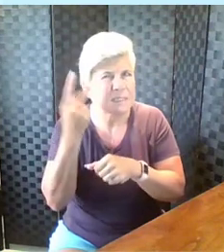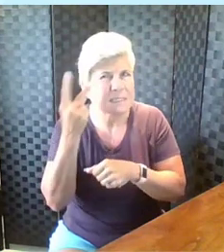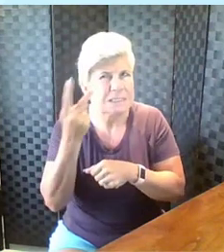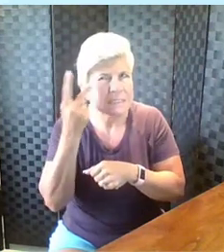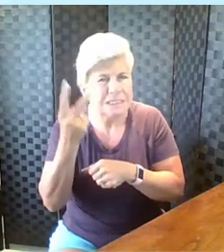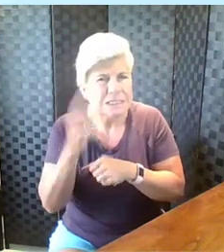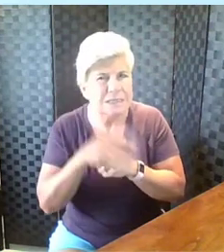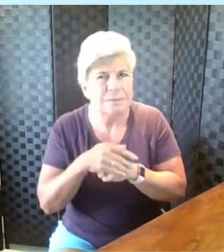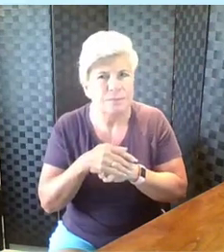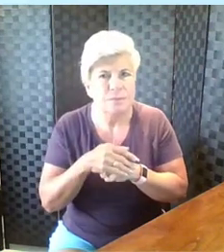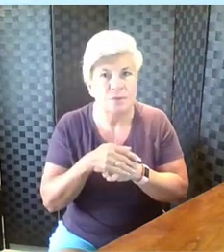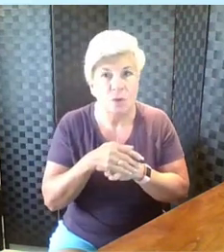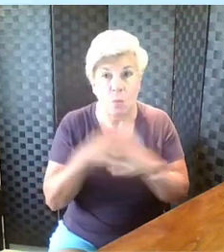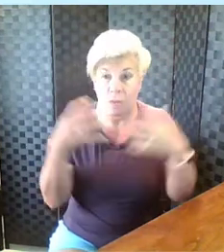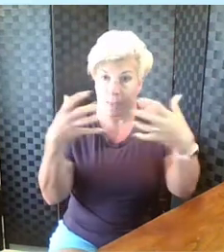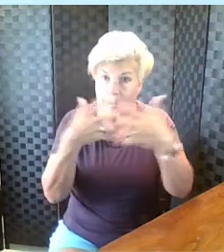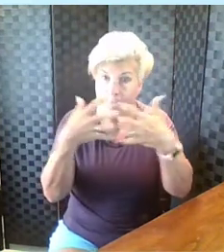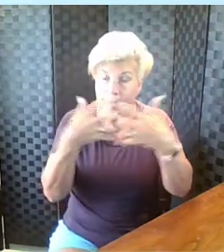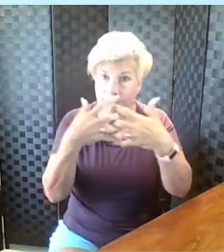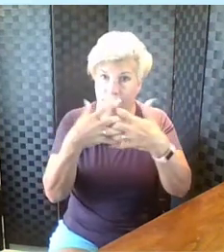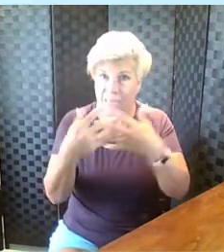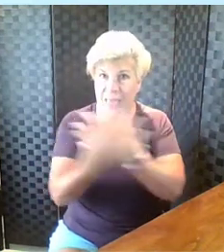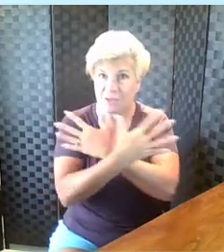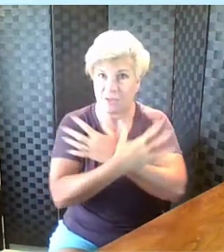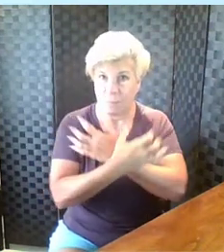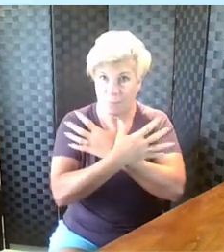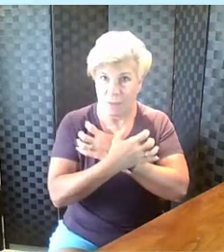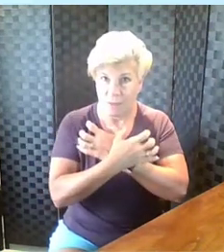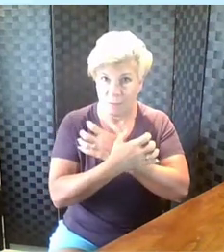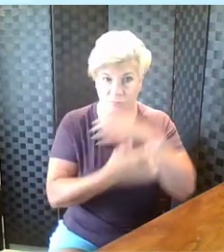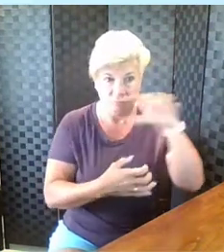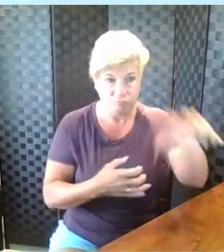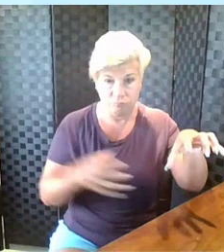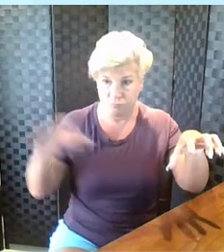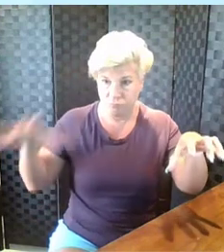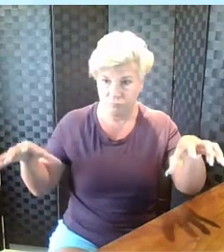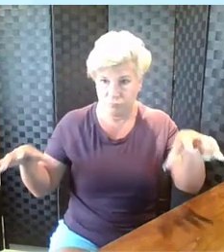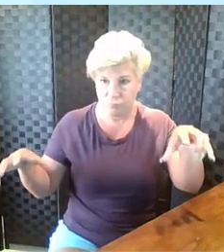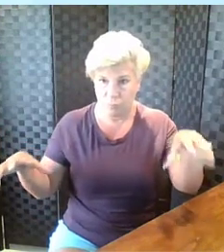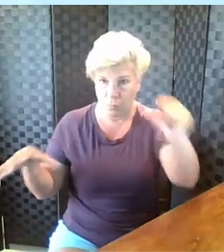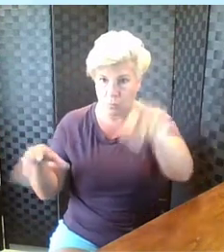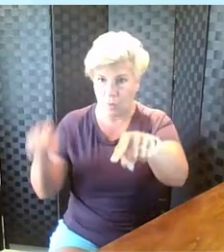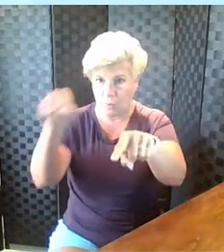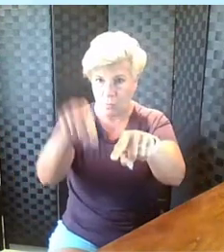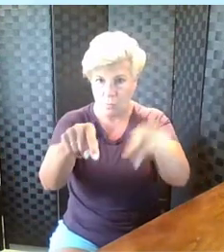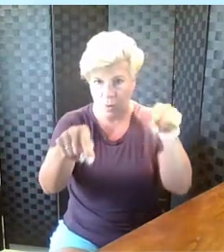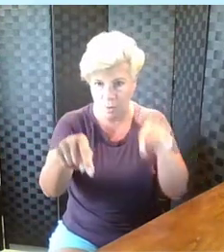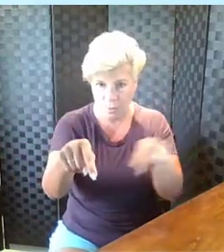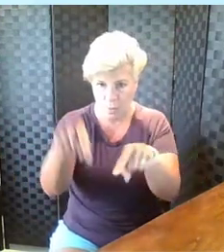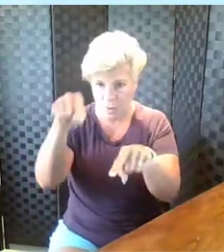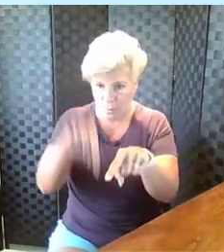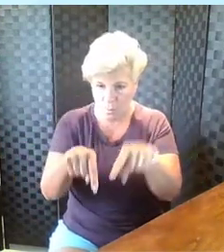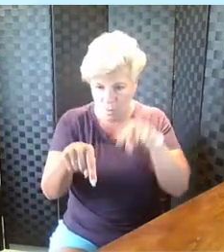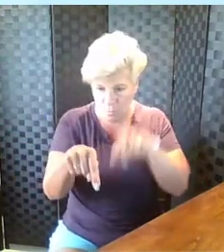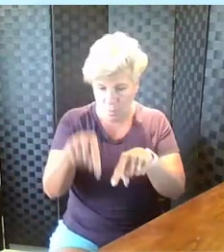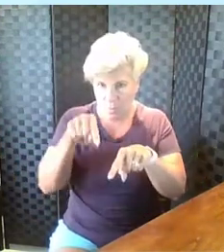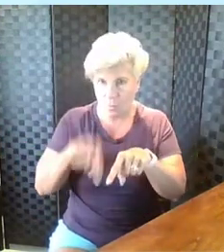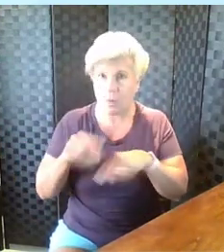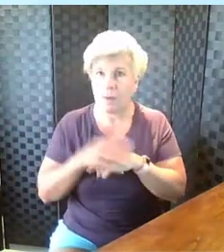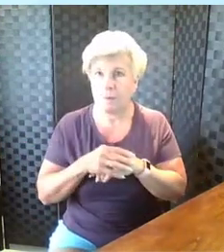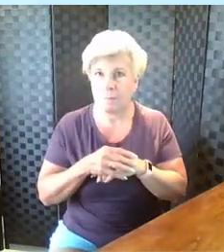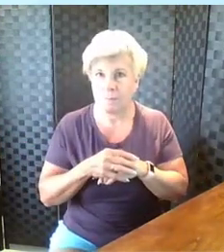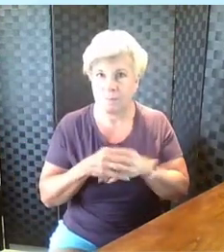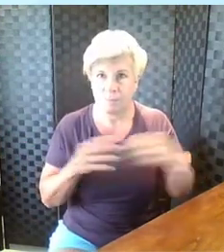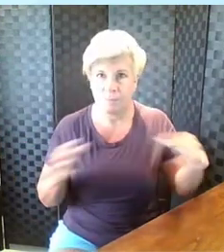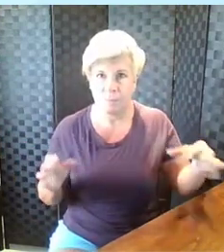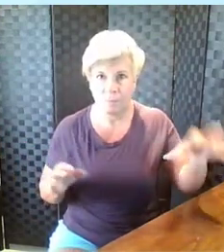could use is actually matching up the bears or objects from each group. So this time I'm going to take one bear from this group and match it to one bear in